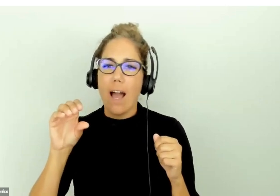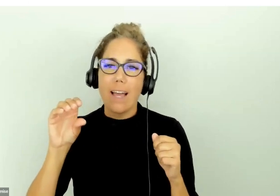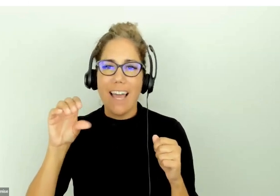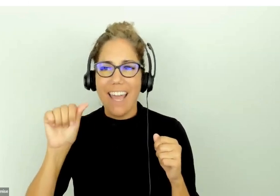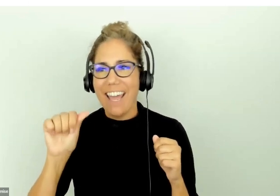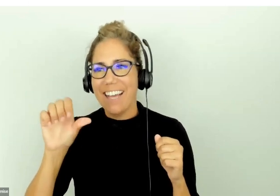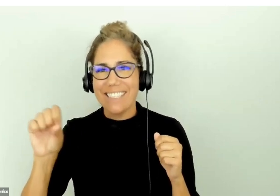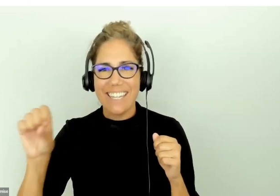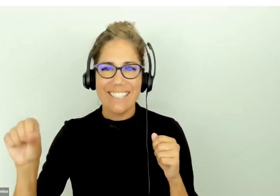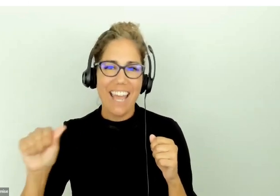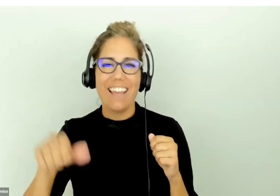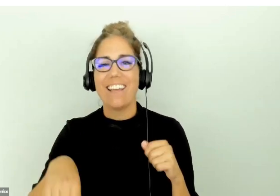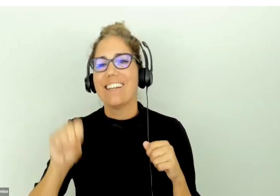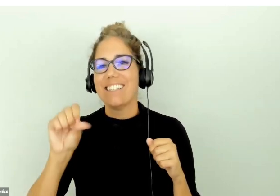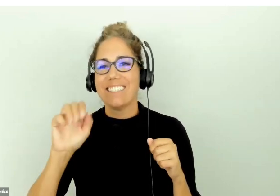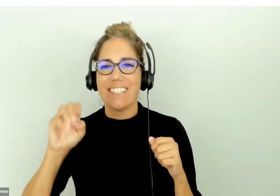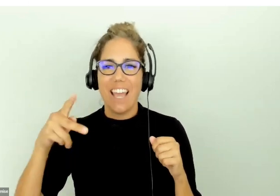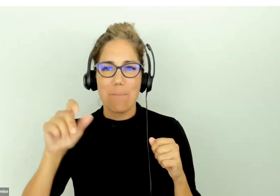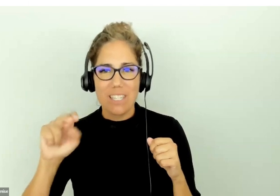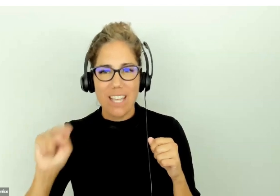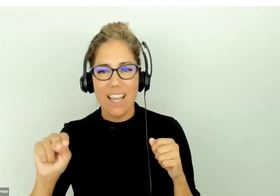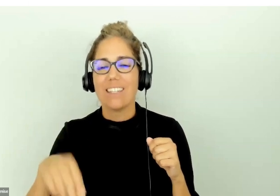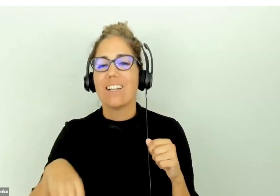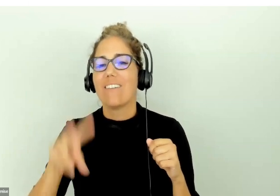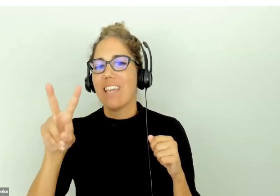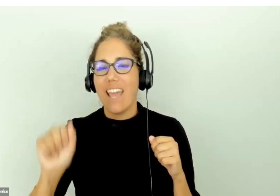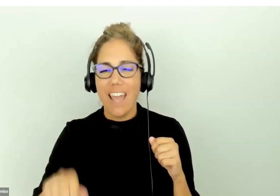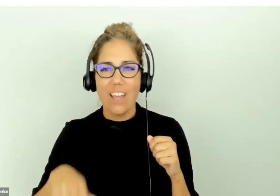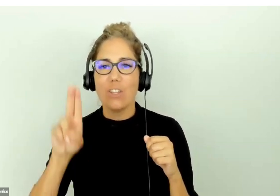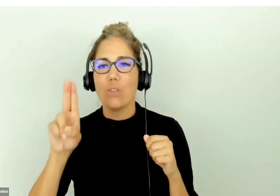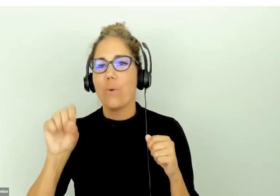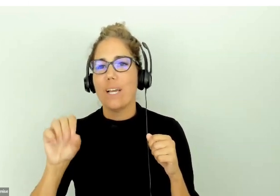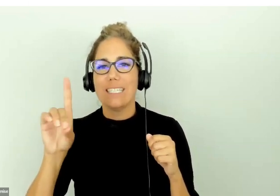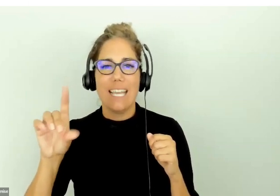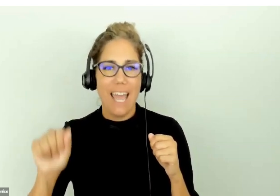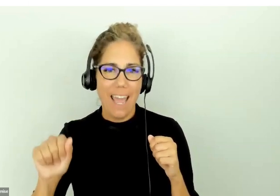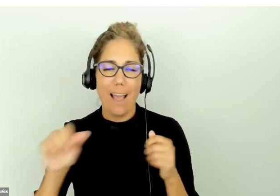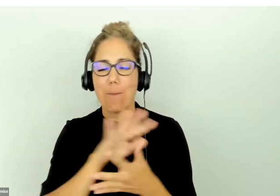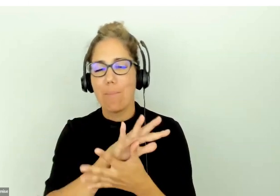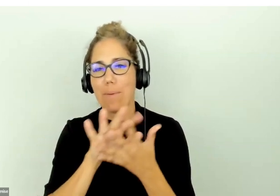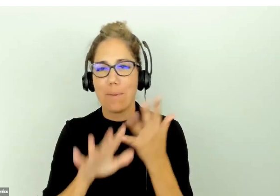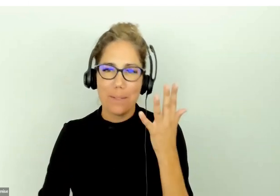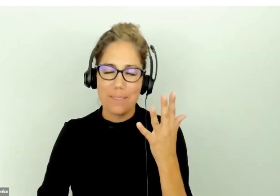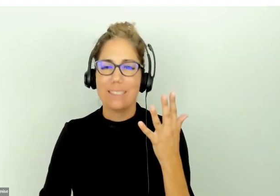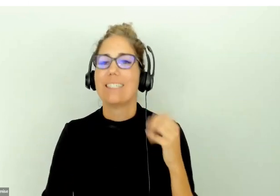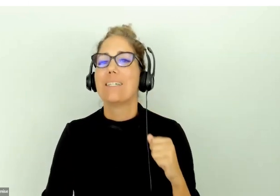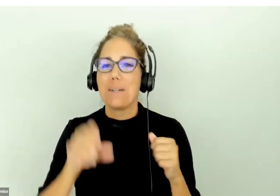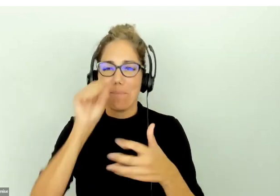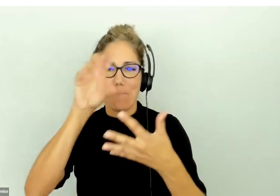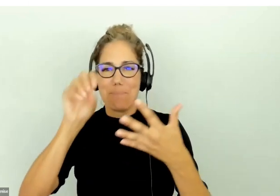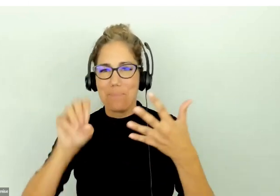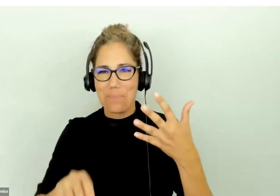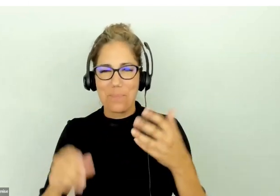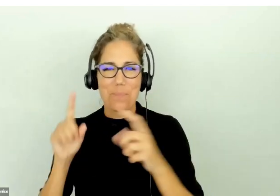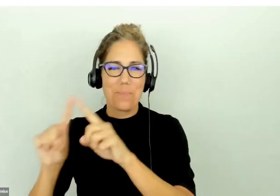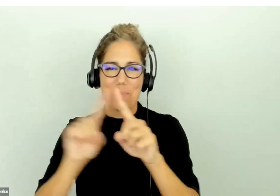SSA and SAMHSA and USDA and the VA. I know that is such a alphabet soup